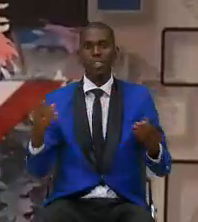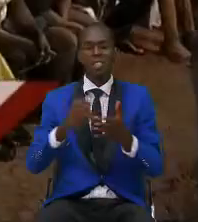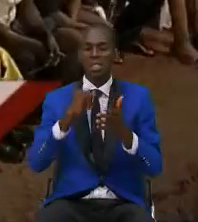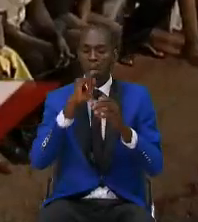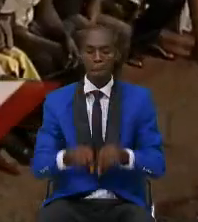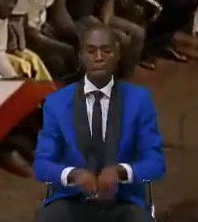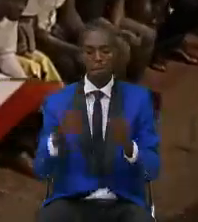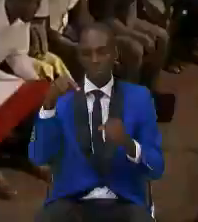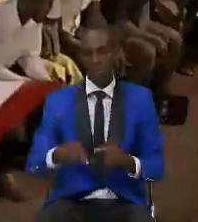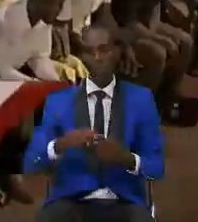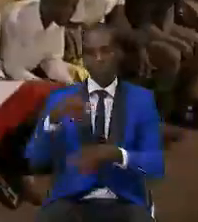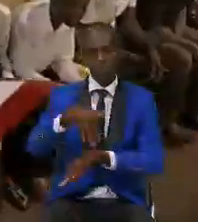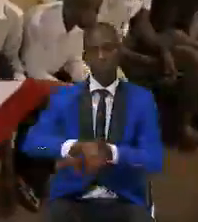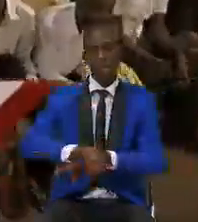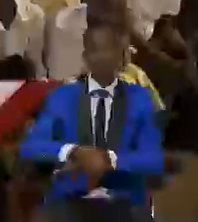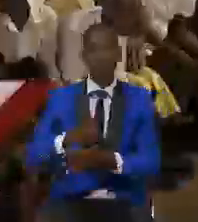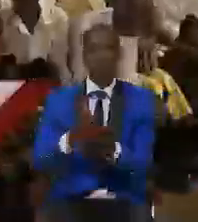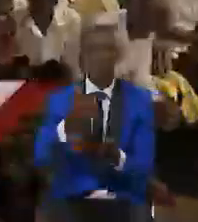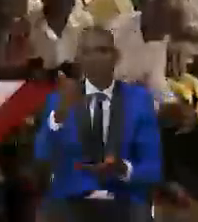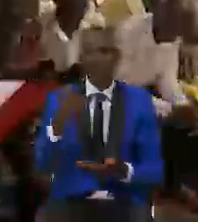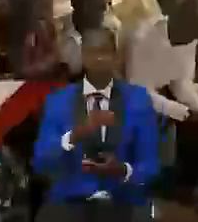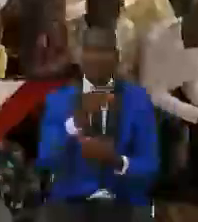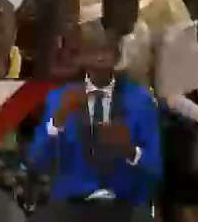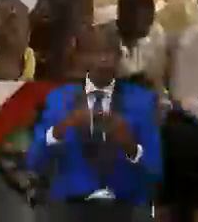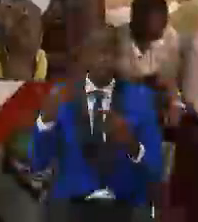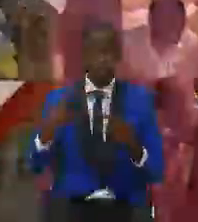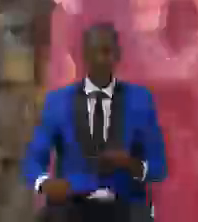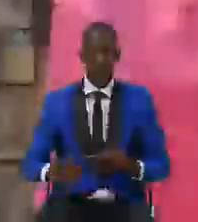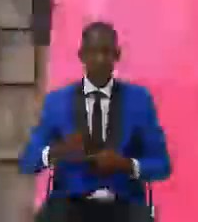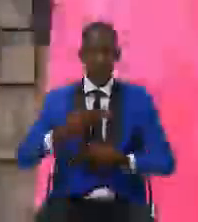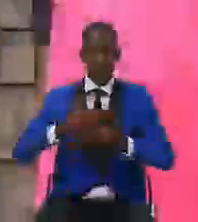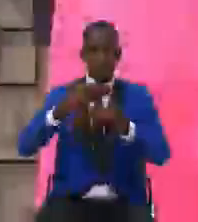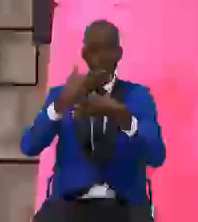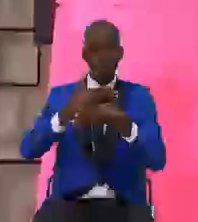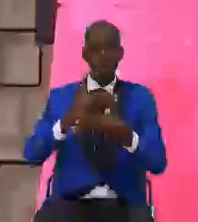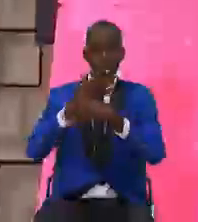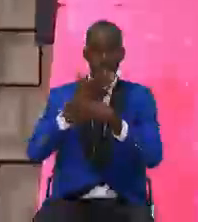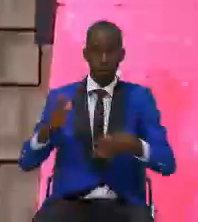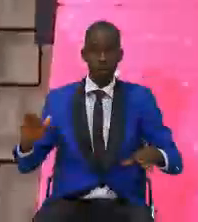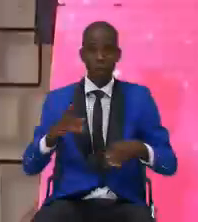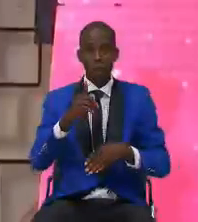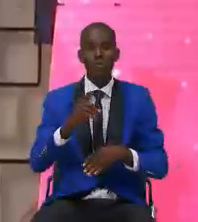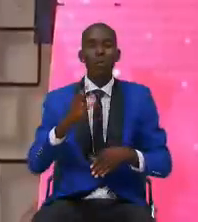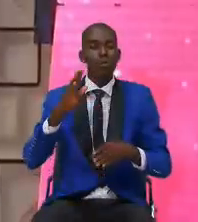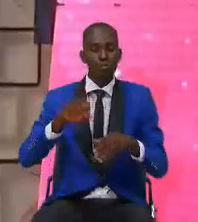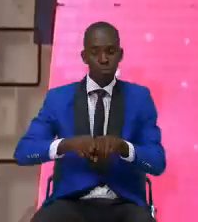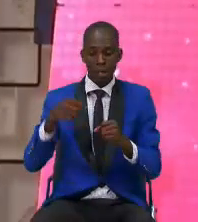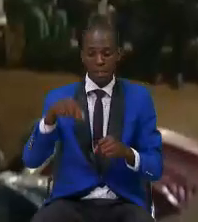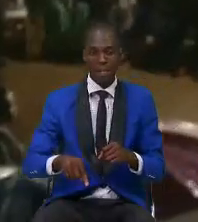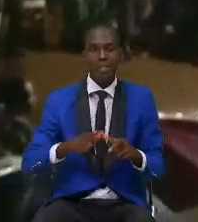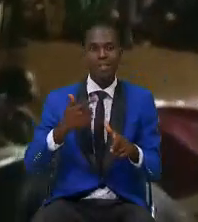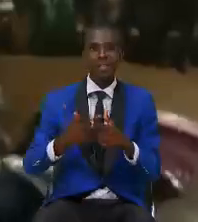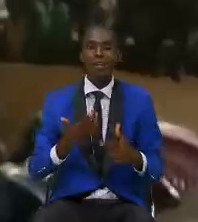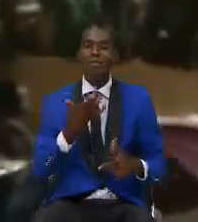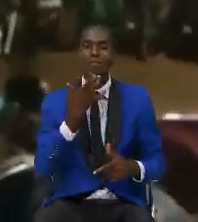down tonight. And when the barrier is broken down, favor will flow in.